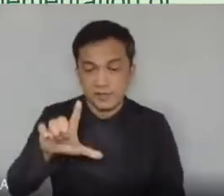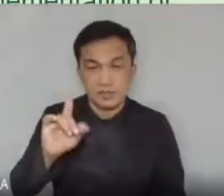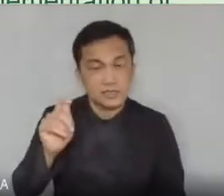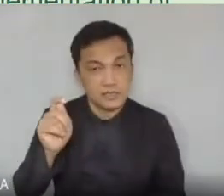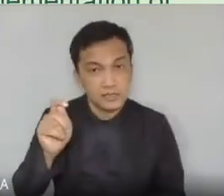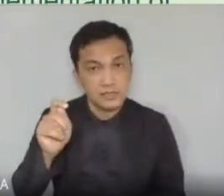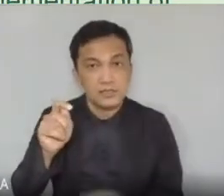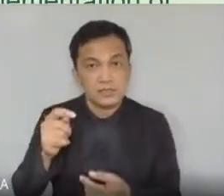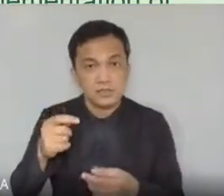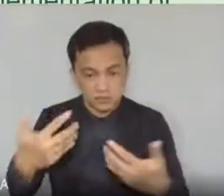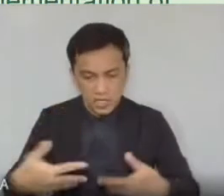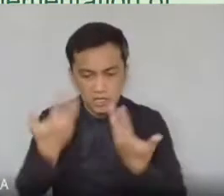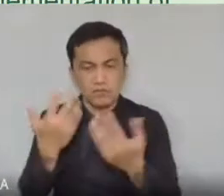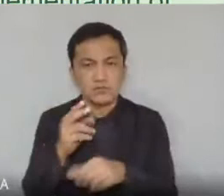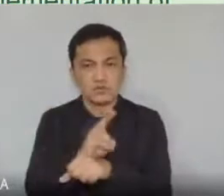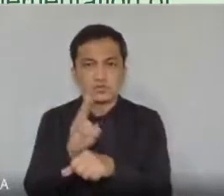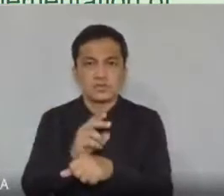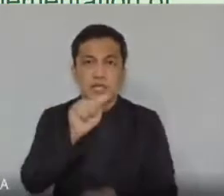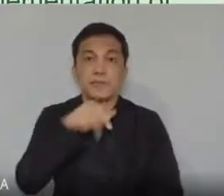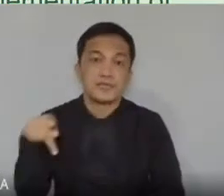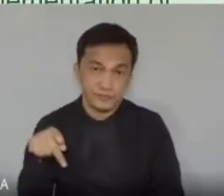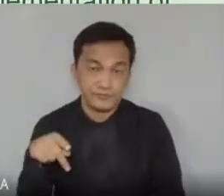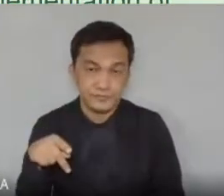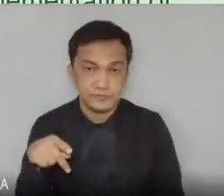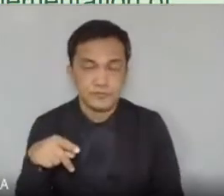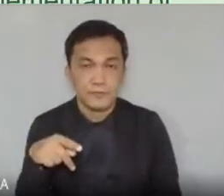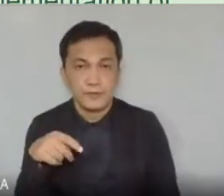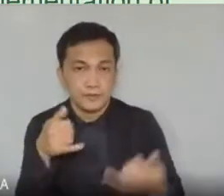Philippine Society for Microbiology Infectious Diseases.